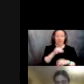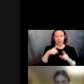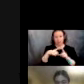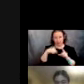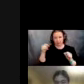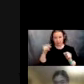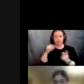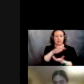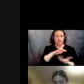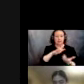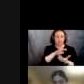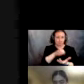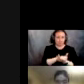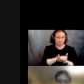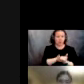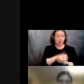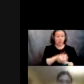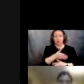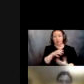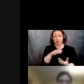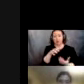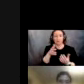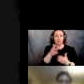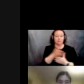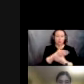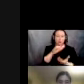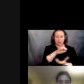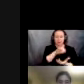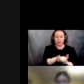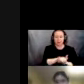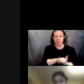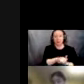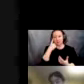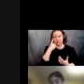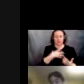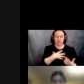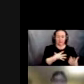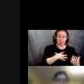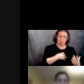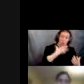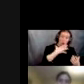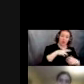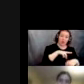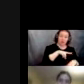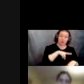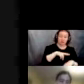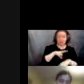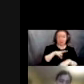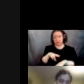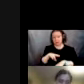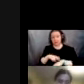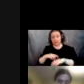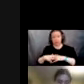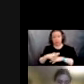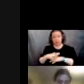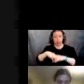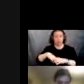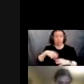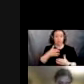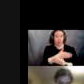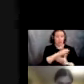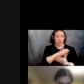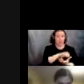at the time, and a lot of intermarrying because there were also white Native intermarriages. So many interracial couples were becoming